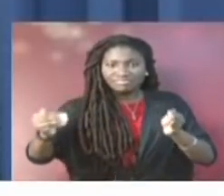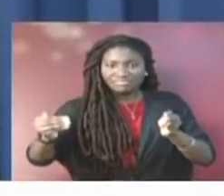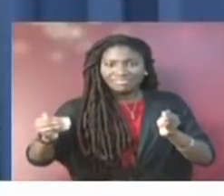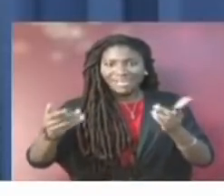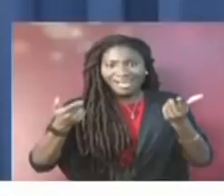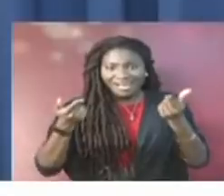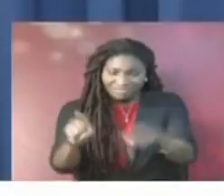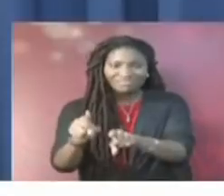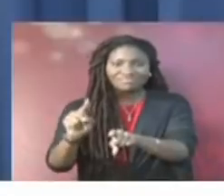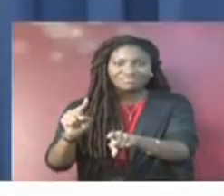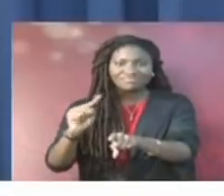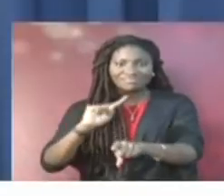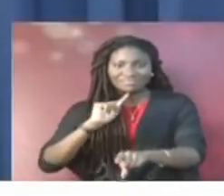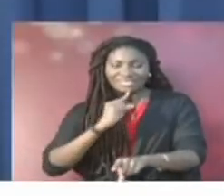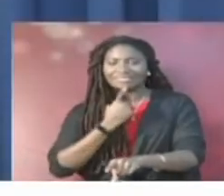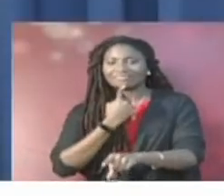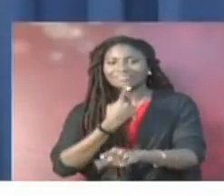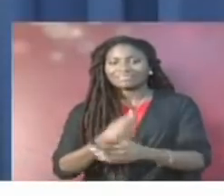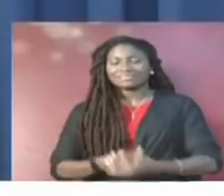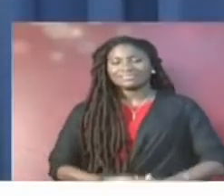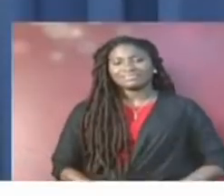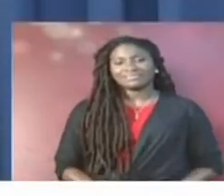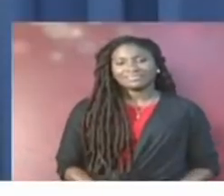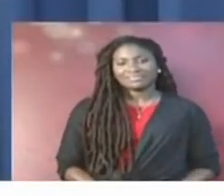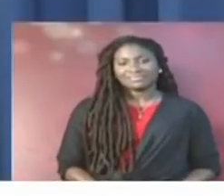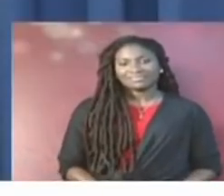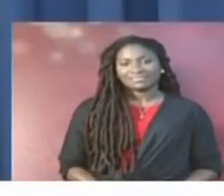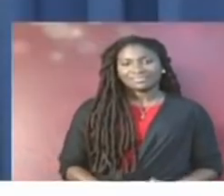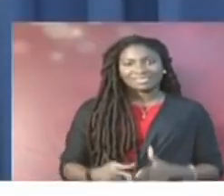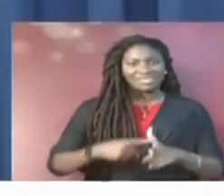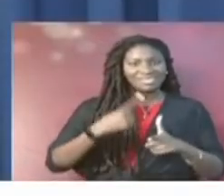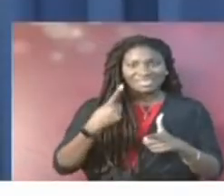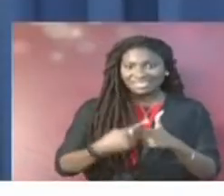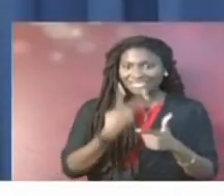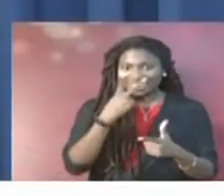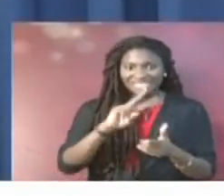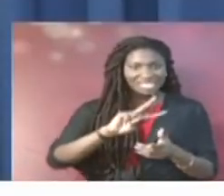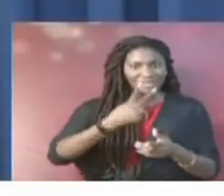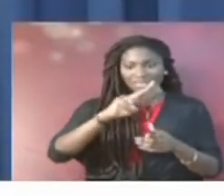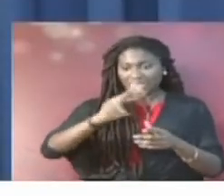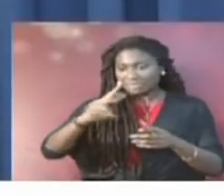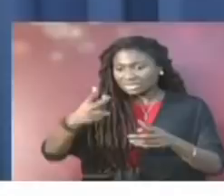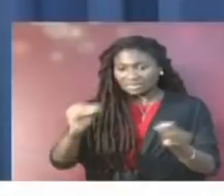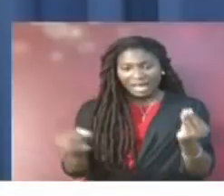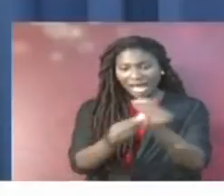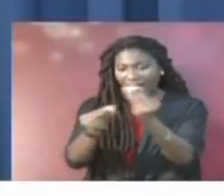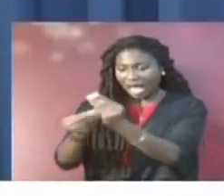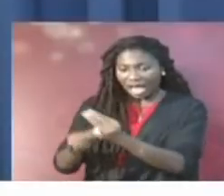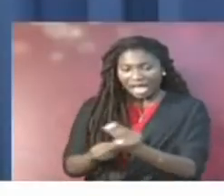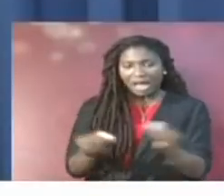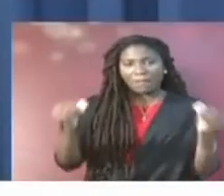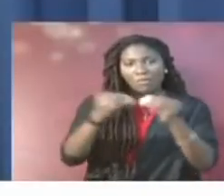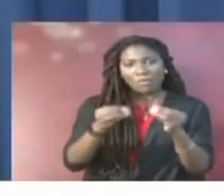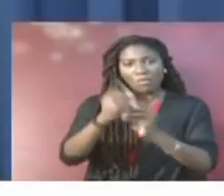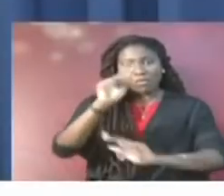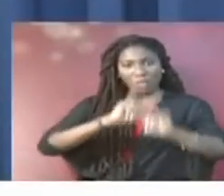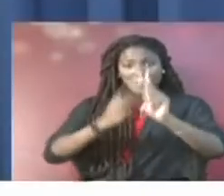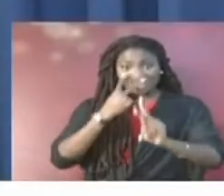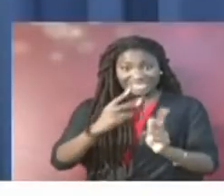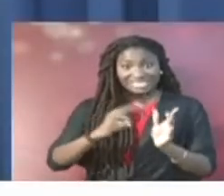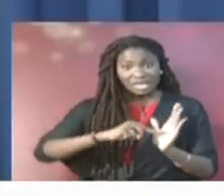very quickly you go 2 to 4 to 6 to 8, and then 16, and that is what we're seeing in the graphs that Dr. Hinds would have